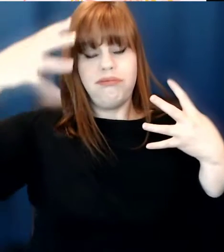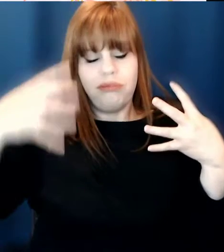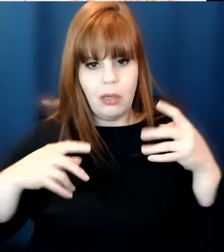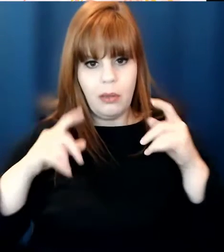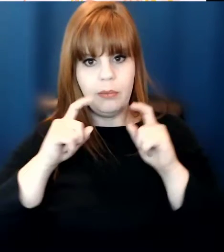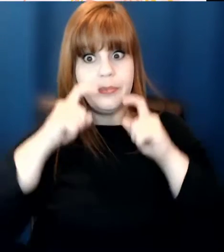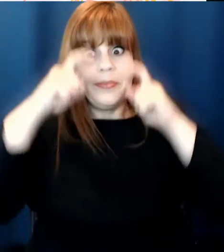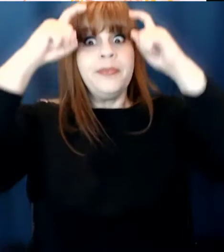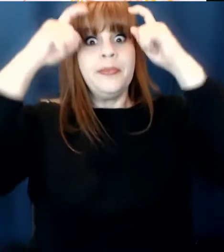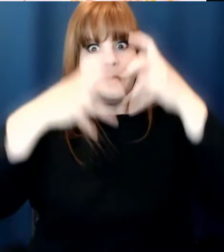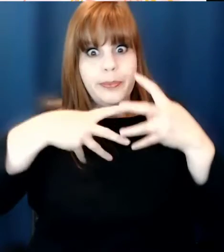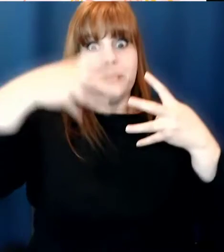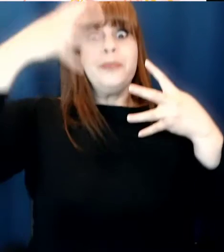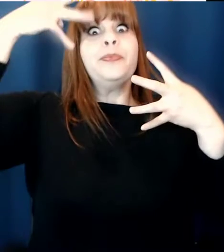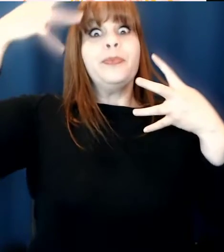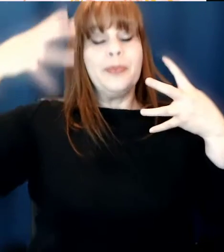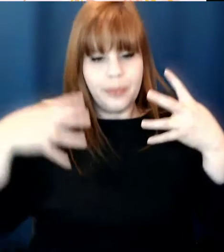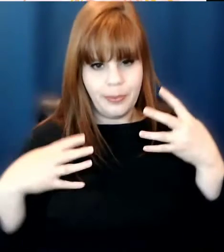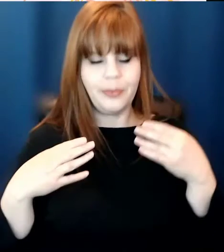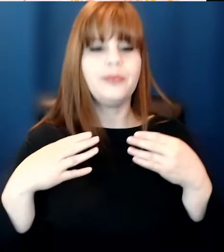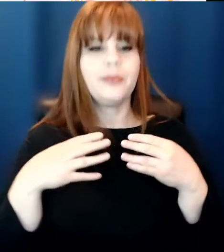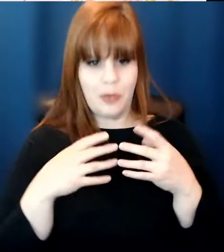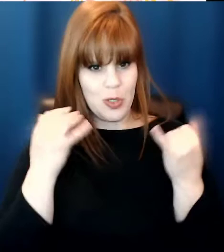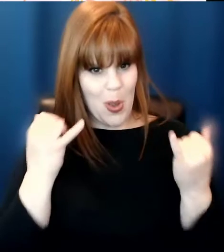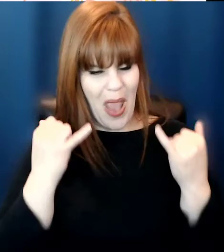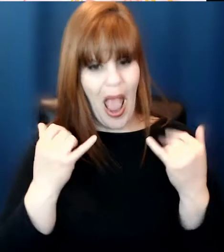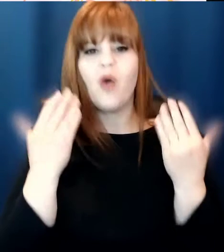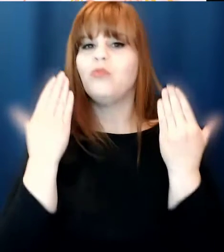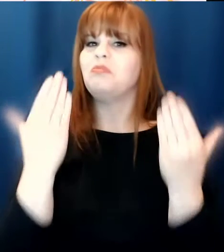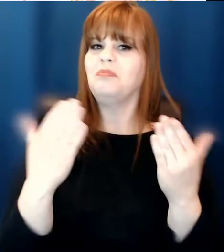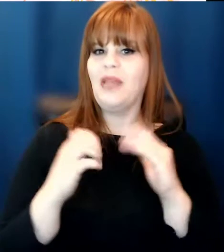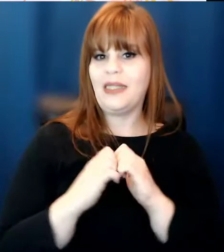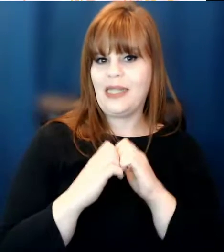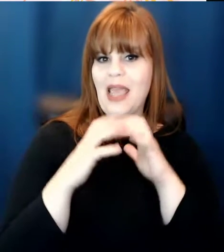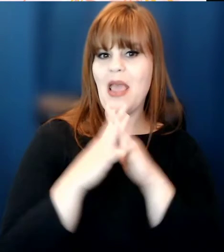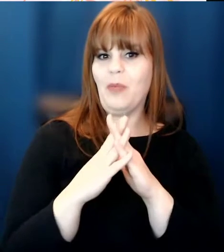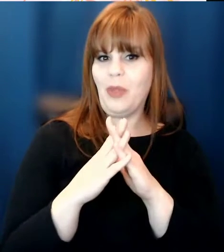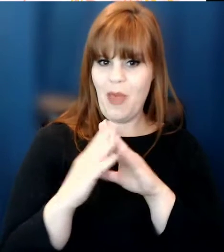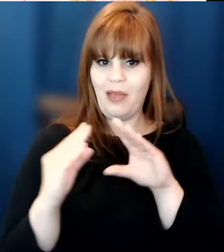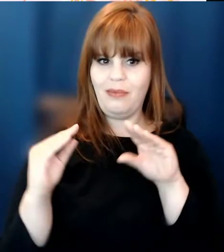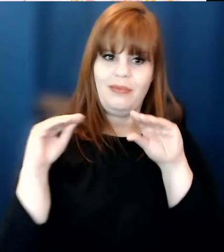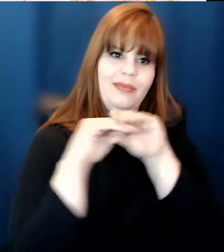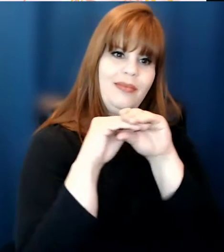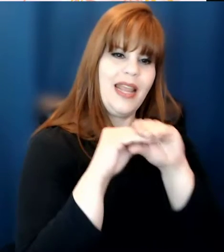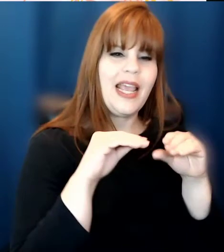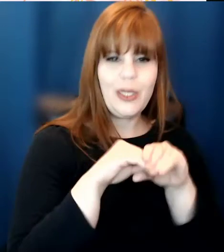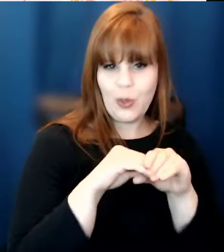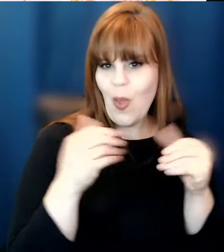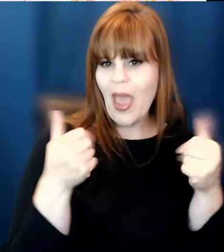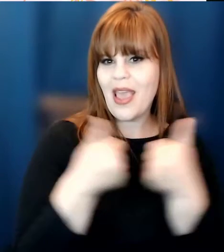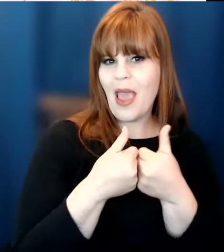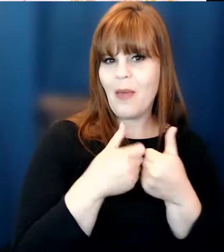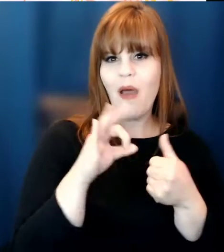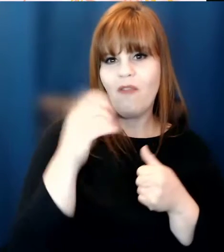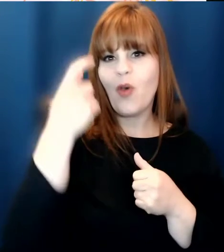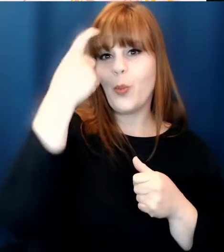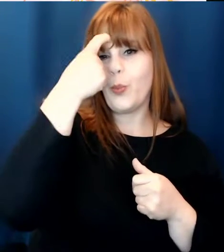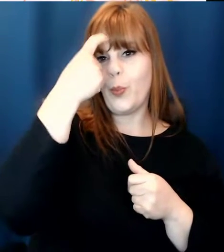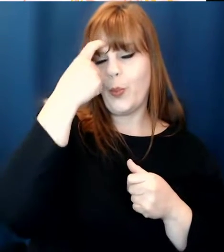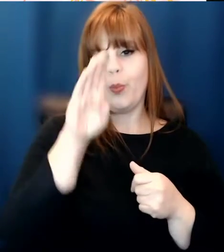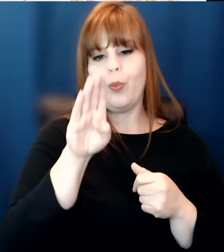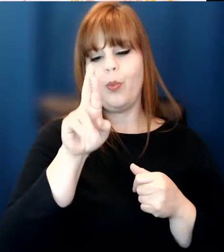one. And so now let's actually implement this in a game of Pong or Brain Pong.